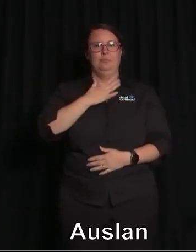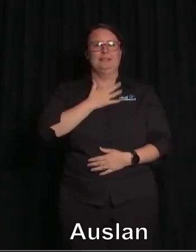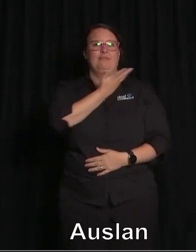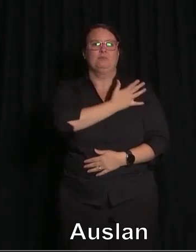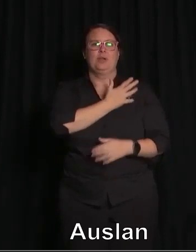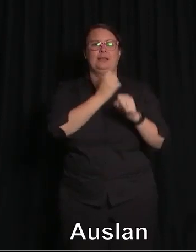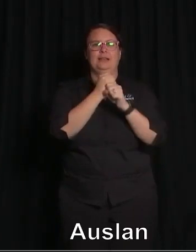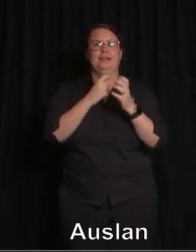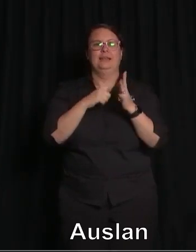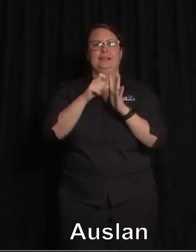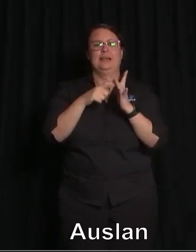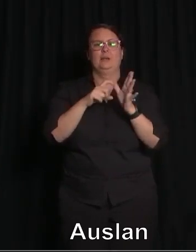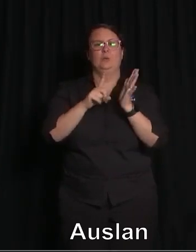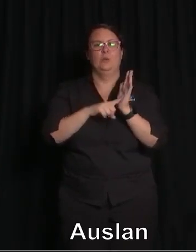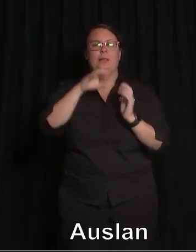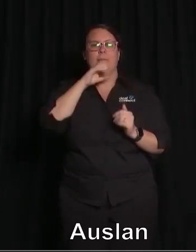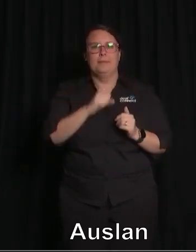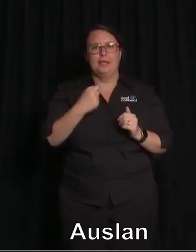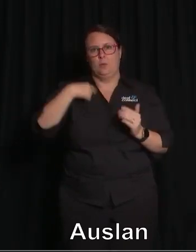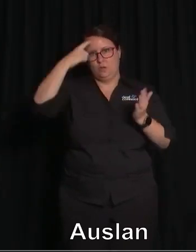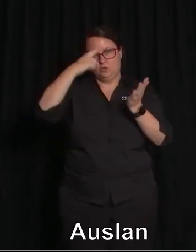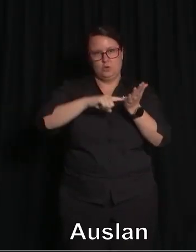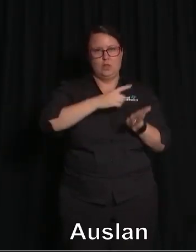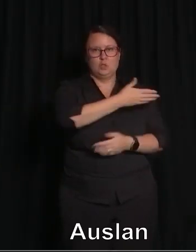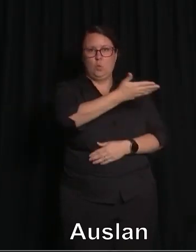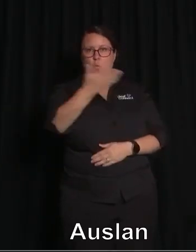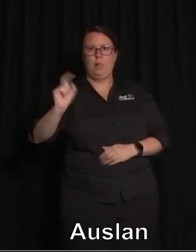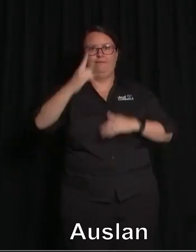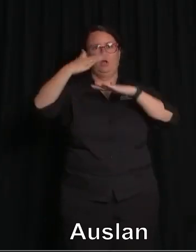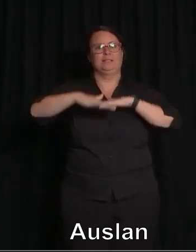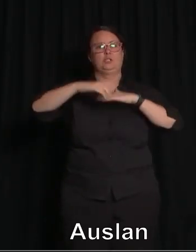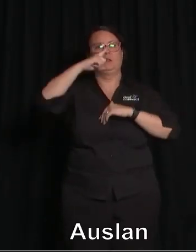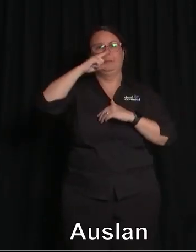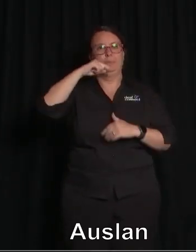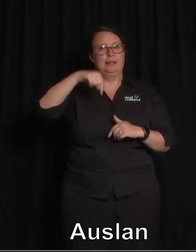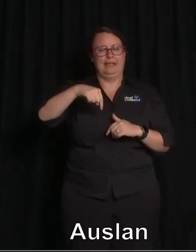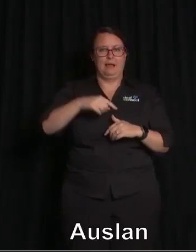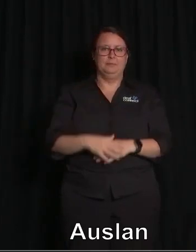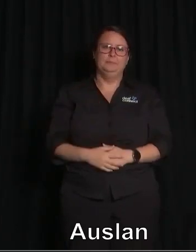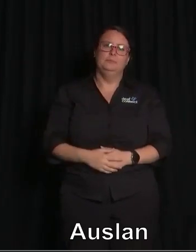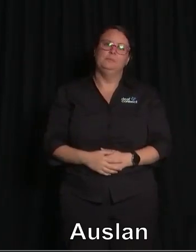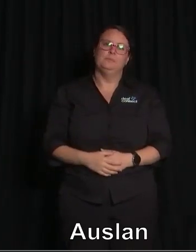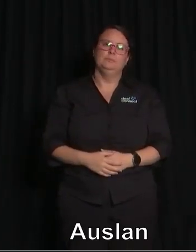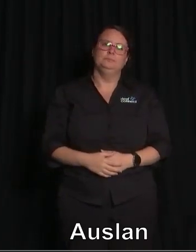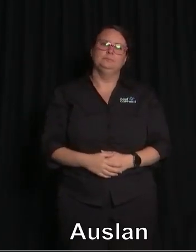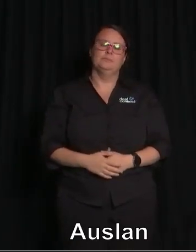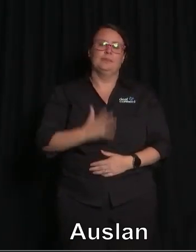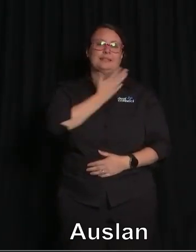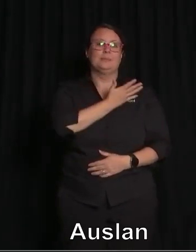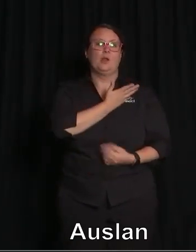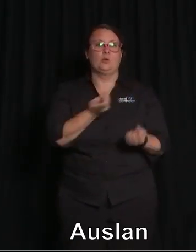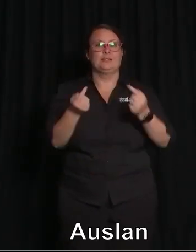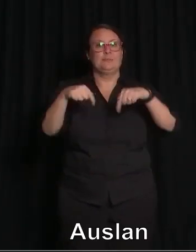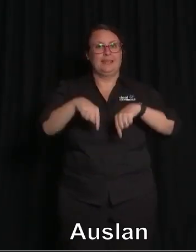man, I want to acknowledge all the First Nations people here, from all over the world. This is an absolute honour to be here, and